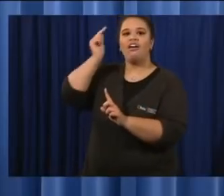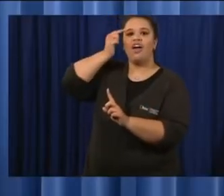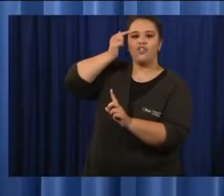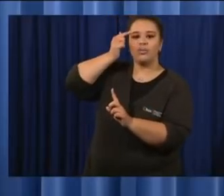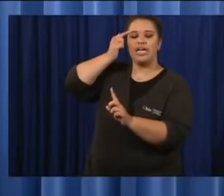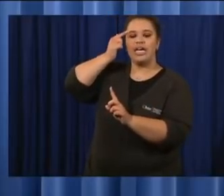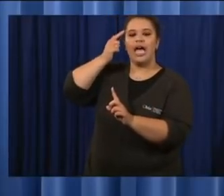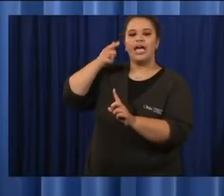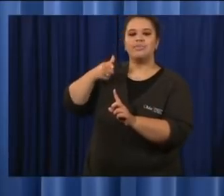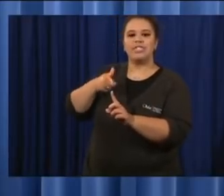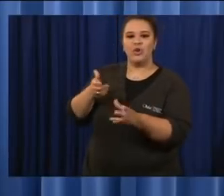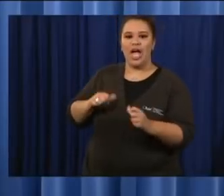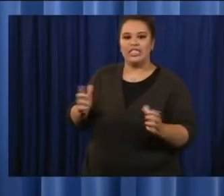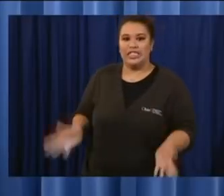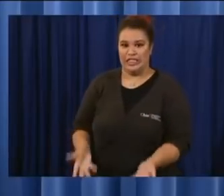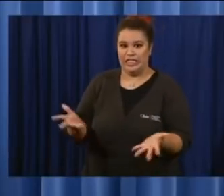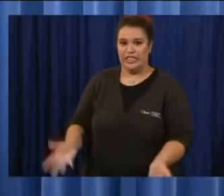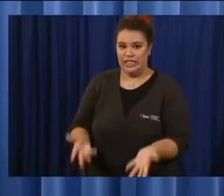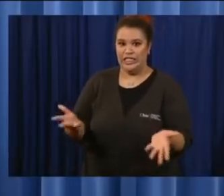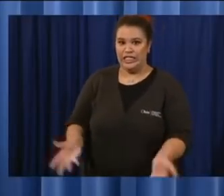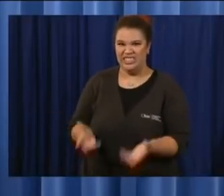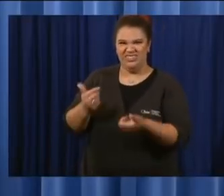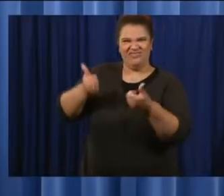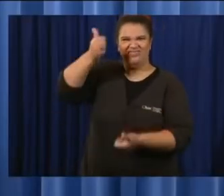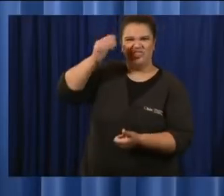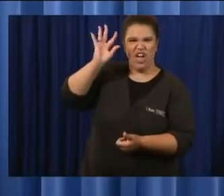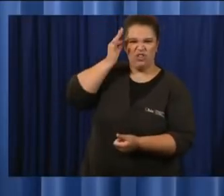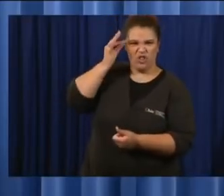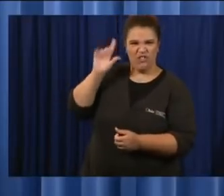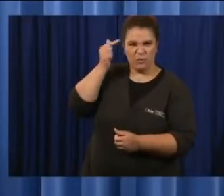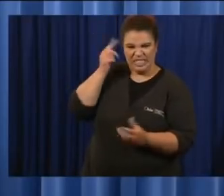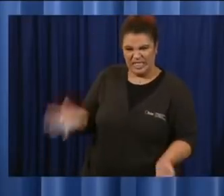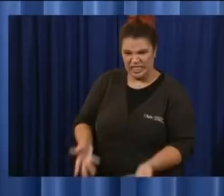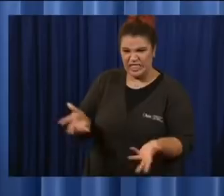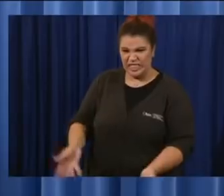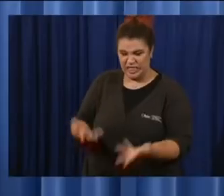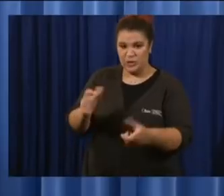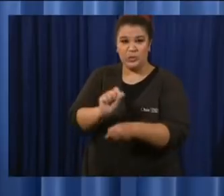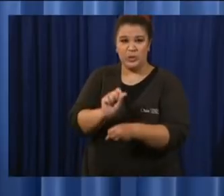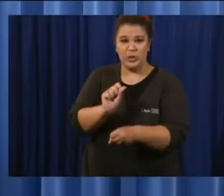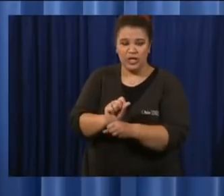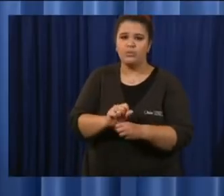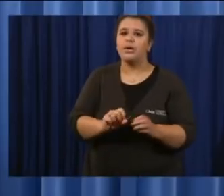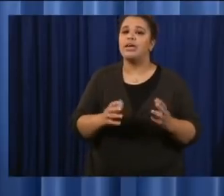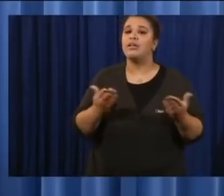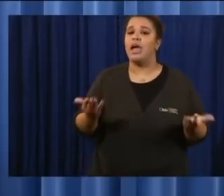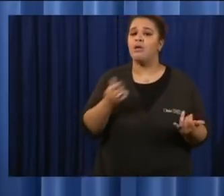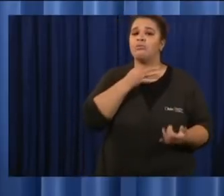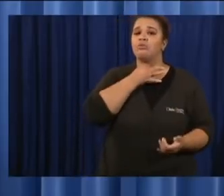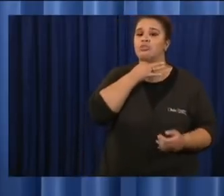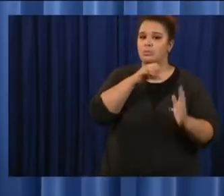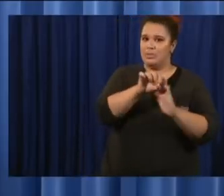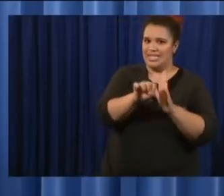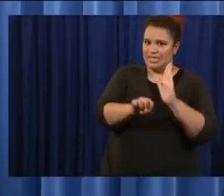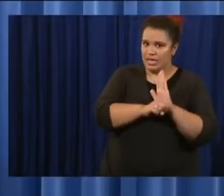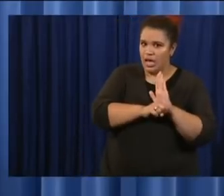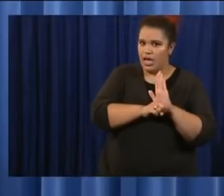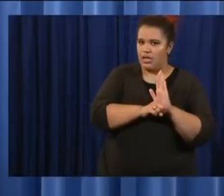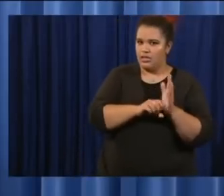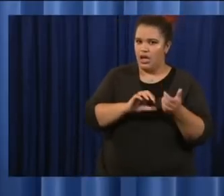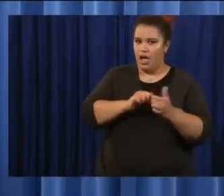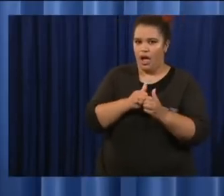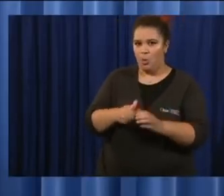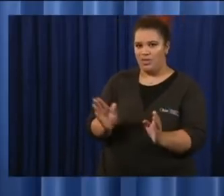back to work. Does Ohio have any way to try and further compel, if not force people to come back to work?